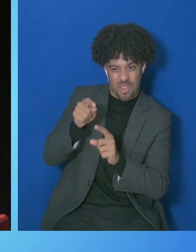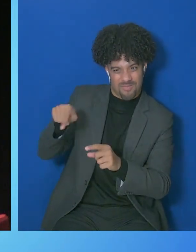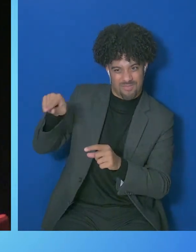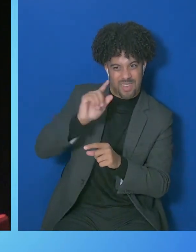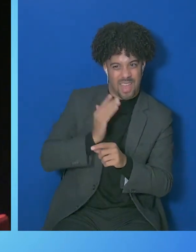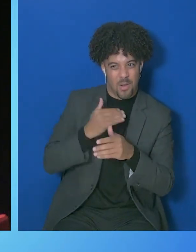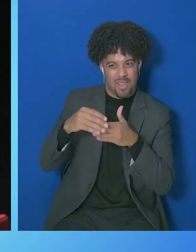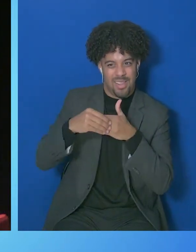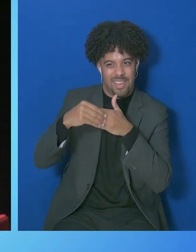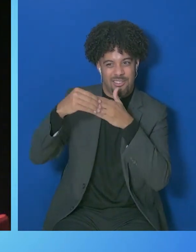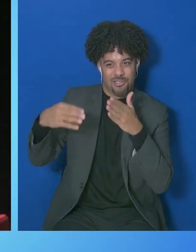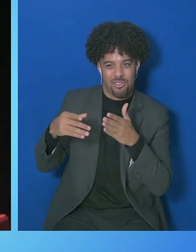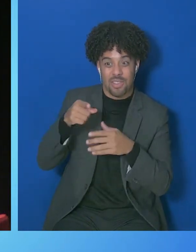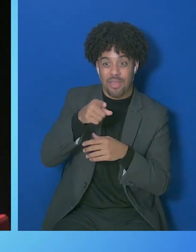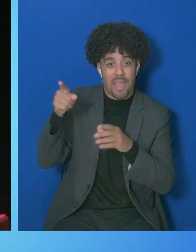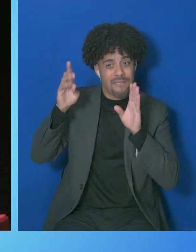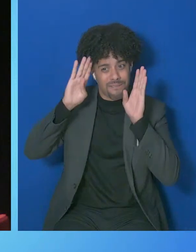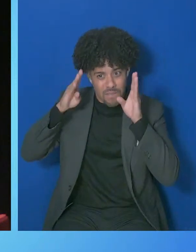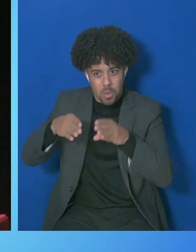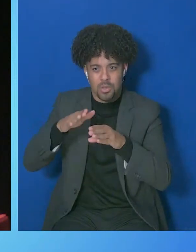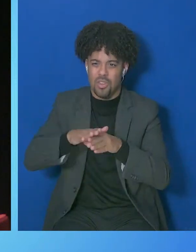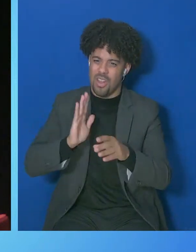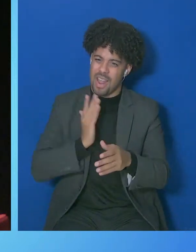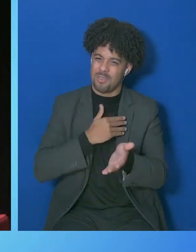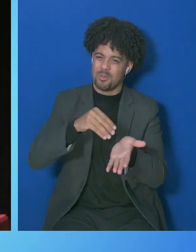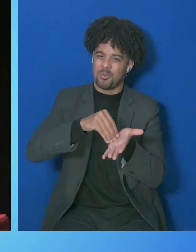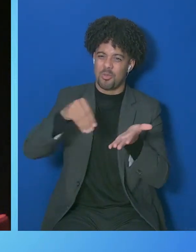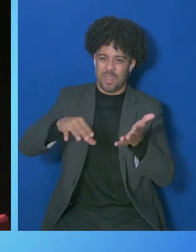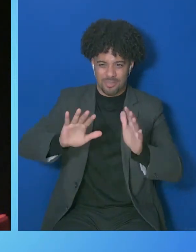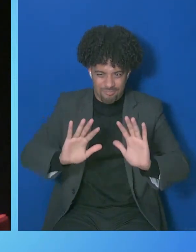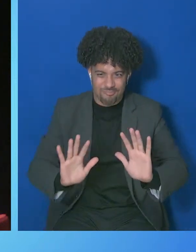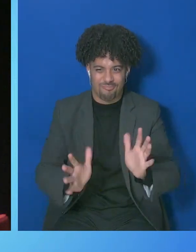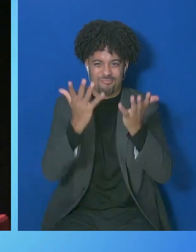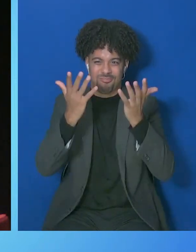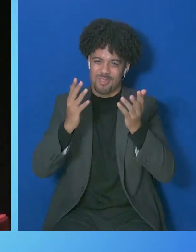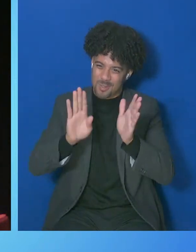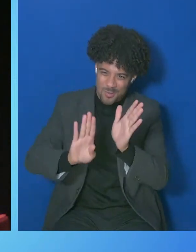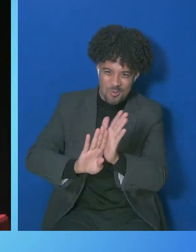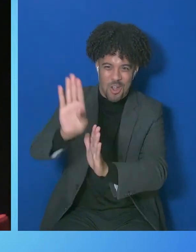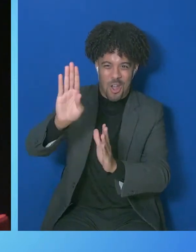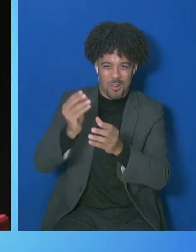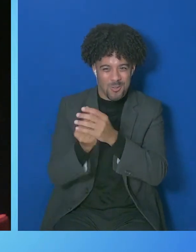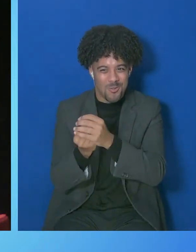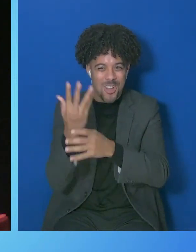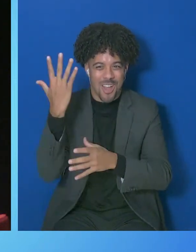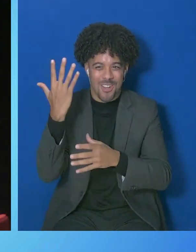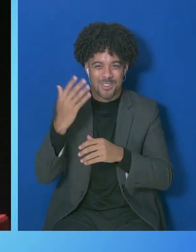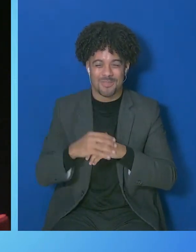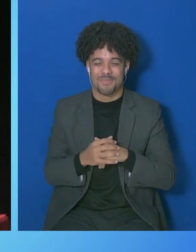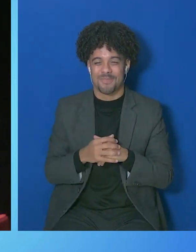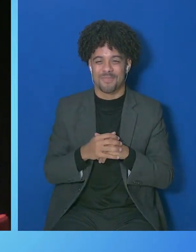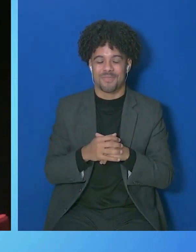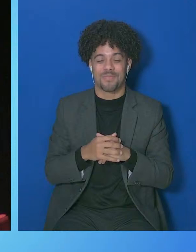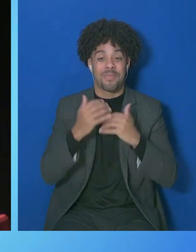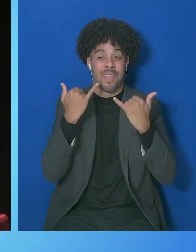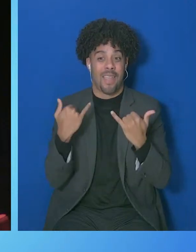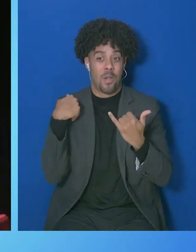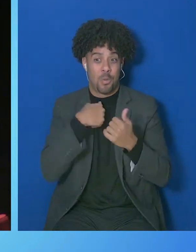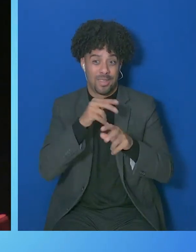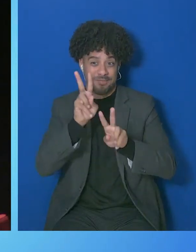When we look forward to 2025, I have 2 requests from you, our